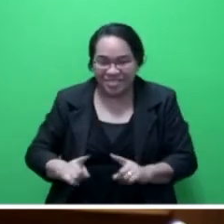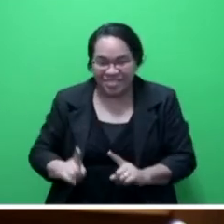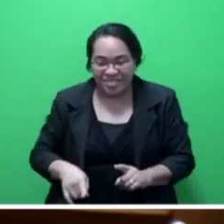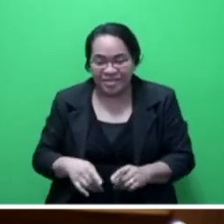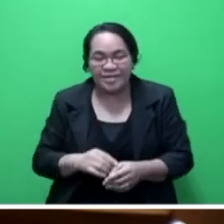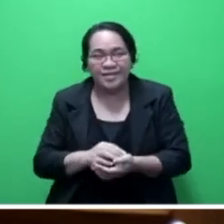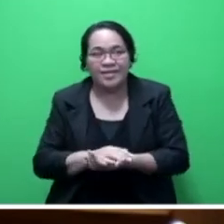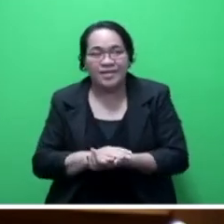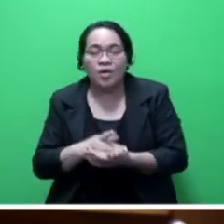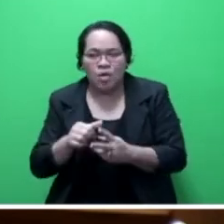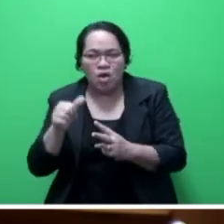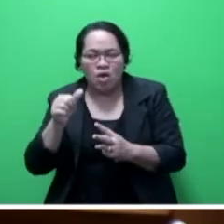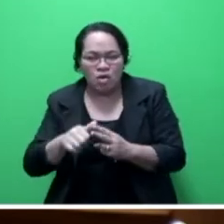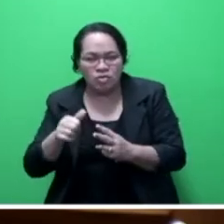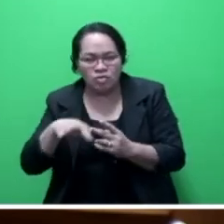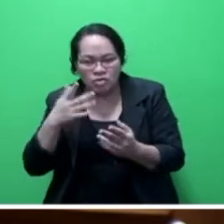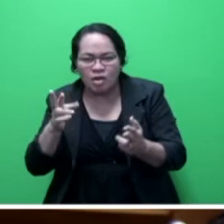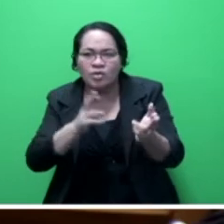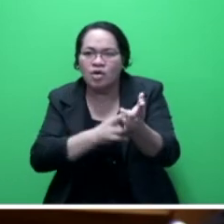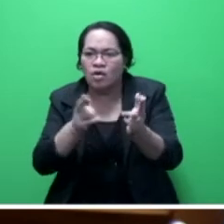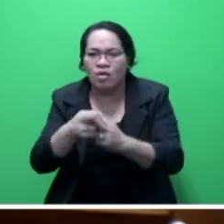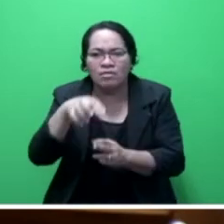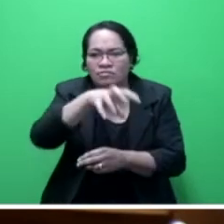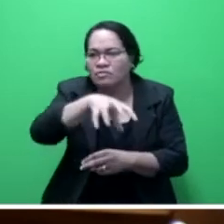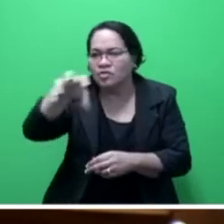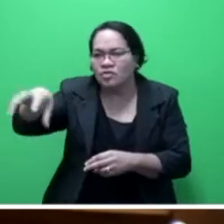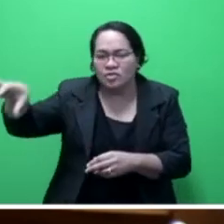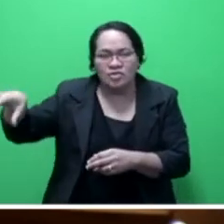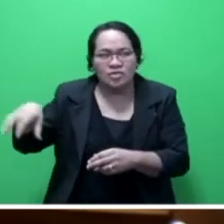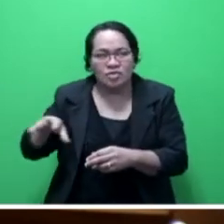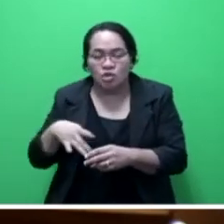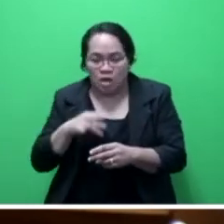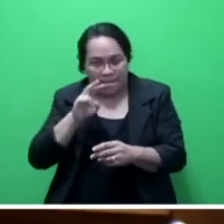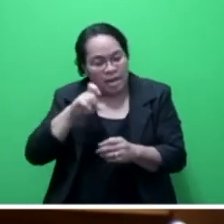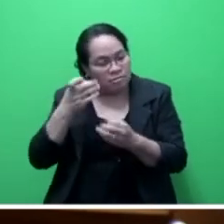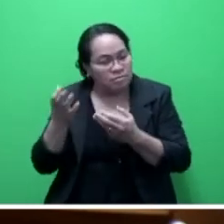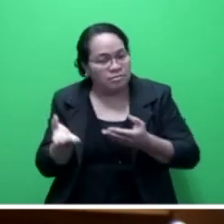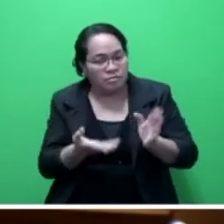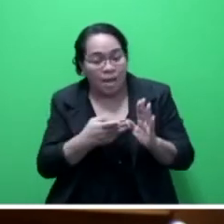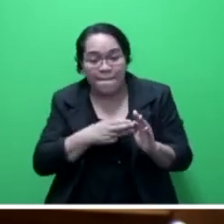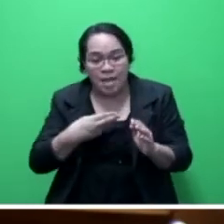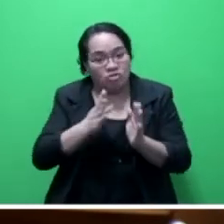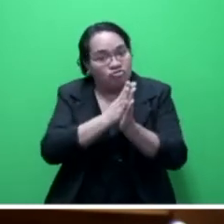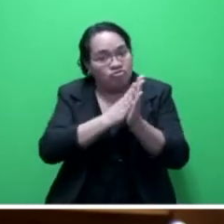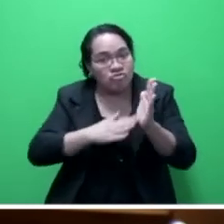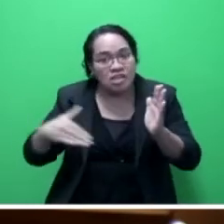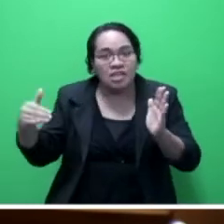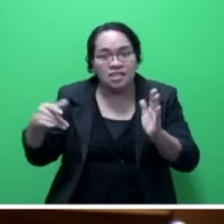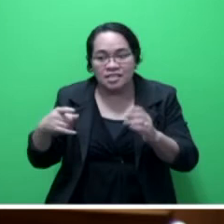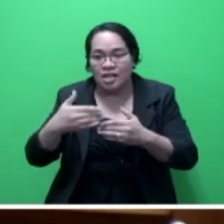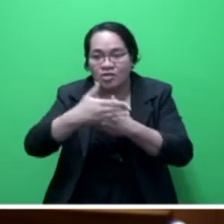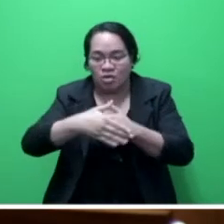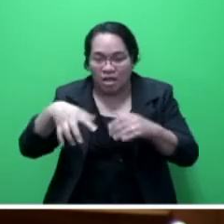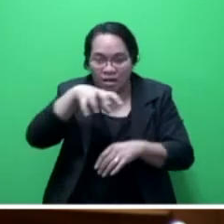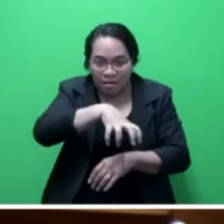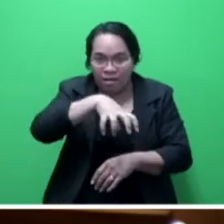roll-off, what we all know is ro-ro in conventional vessels, all inquiries are actually directed to the ministry, sir. All trucks and shipping containers are